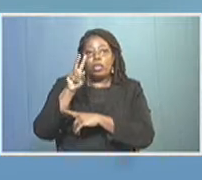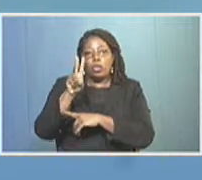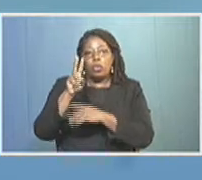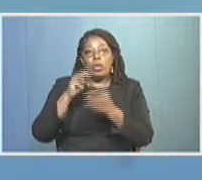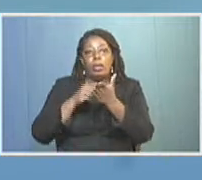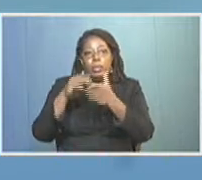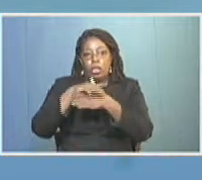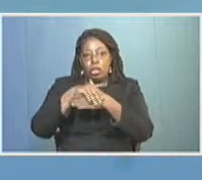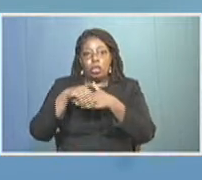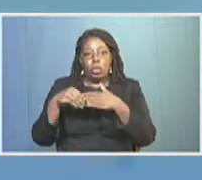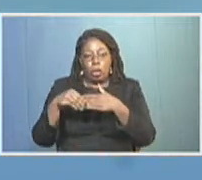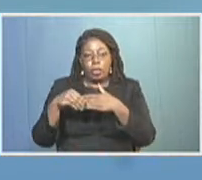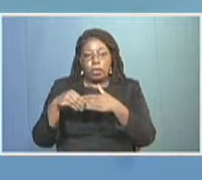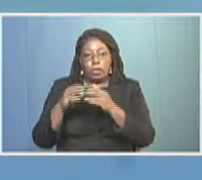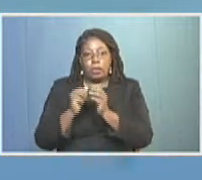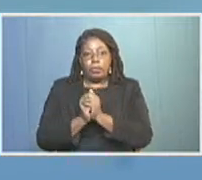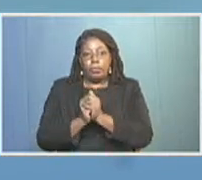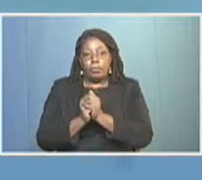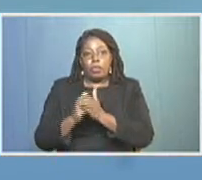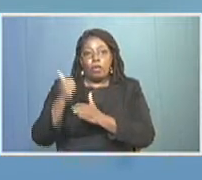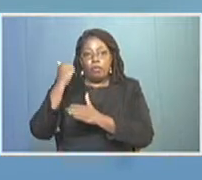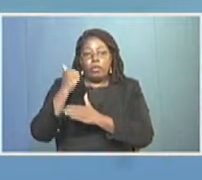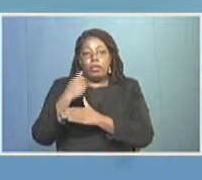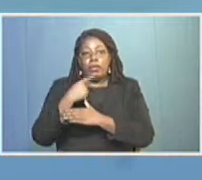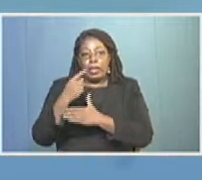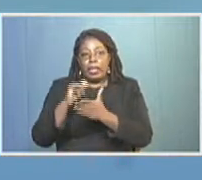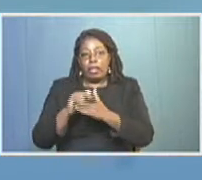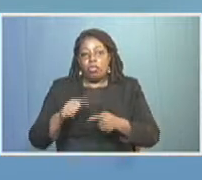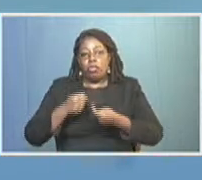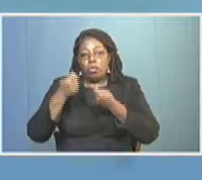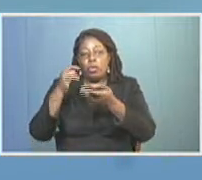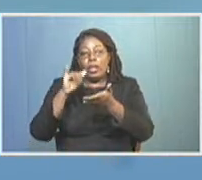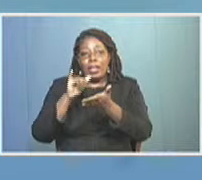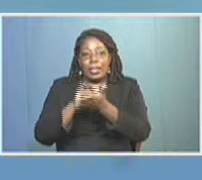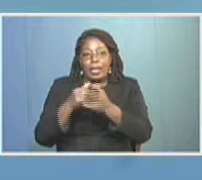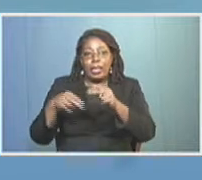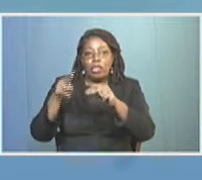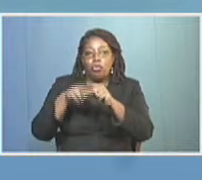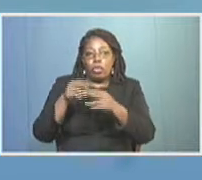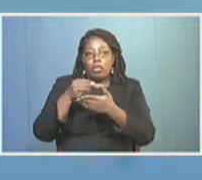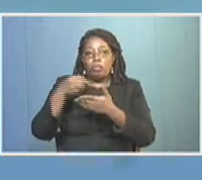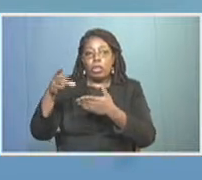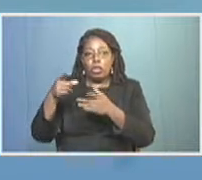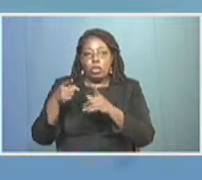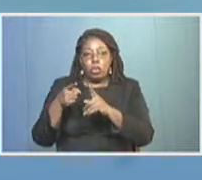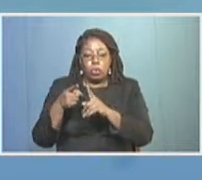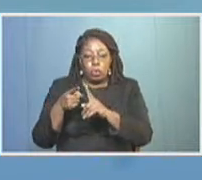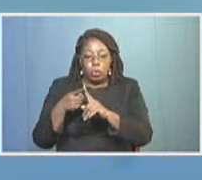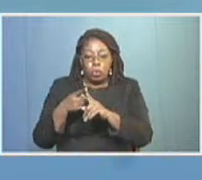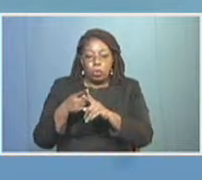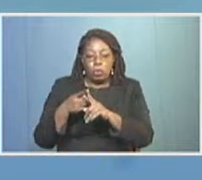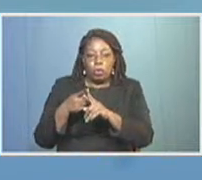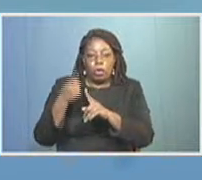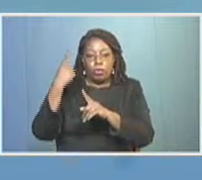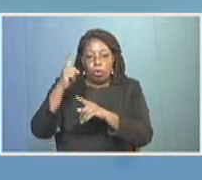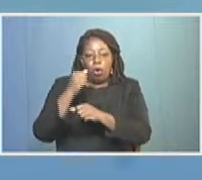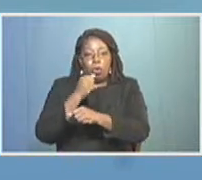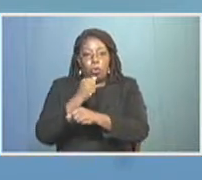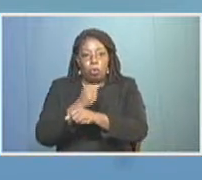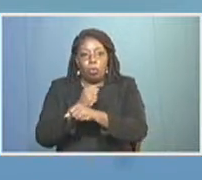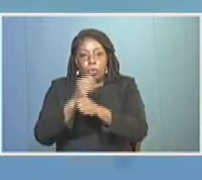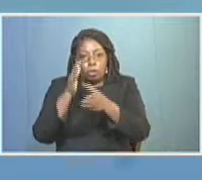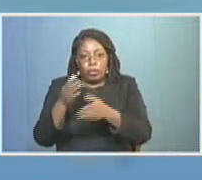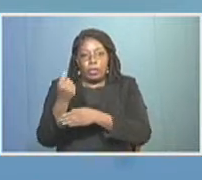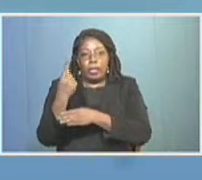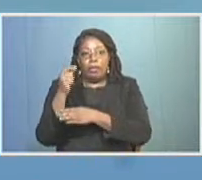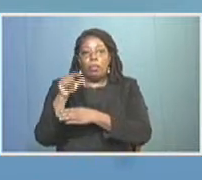$726.2 million. Officials are largely attributing that increased spending to compensate employees at $11.6